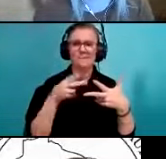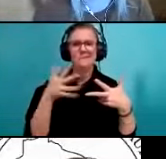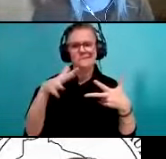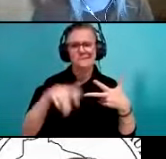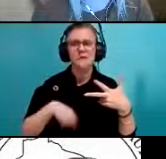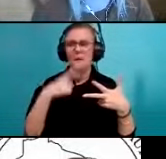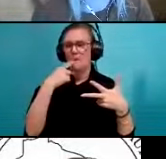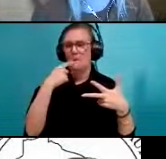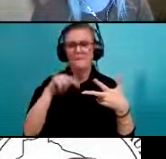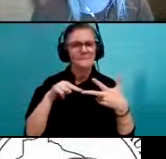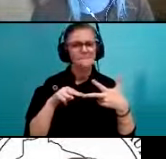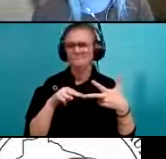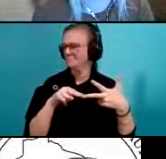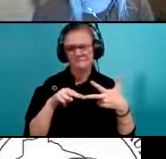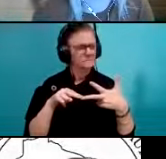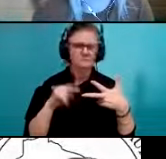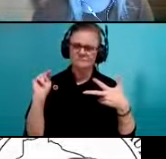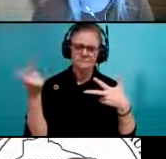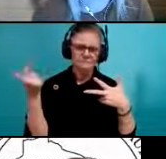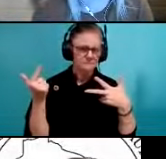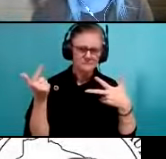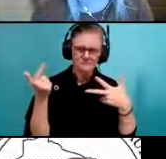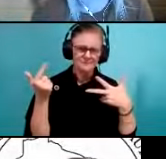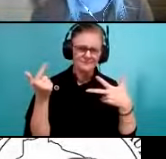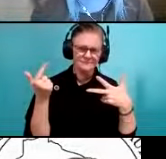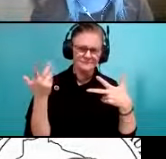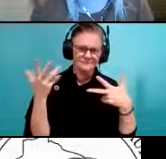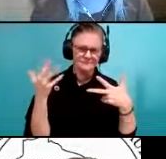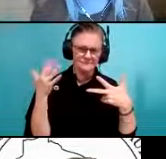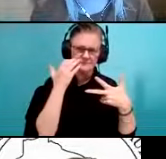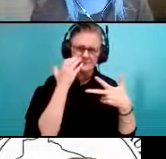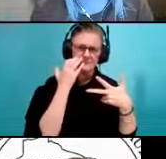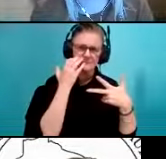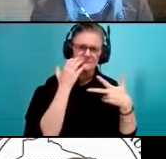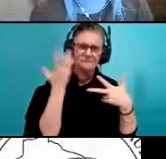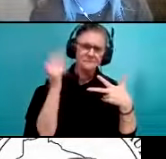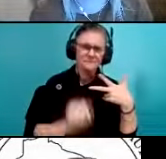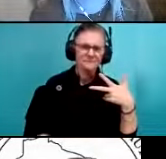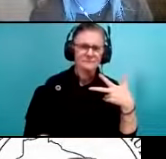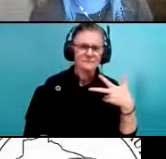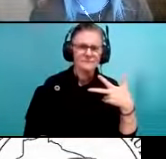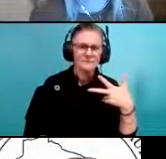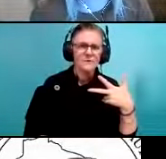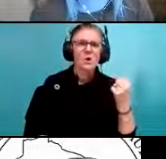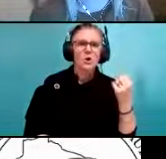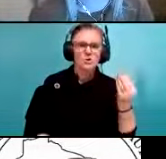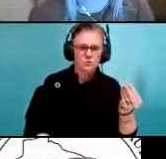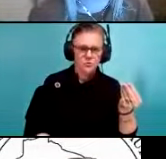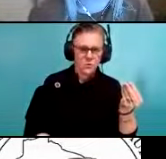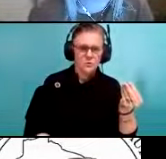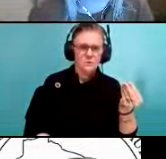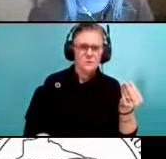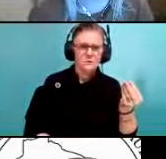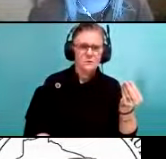green is the best, yellow is medium, and red is kind of not the best. So with